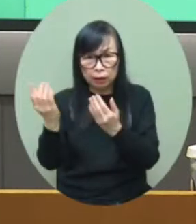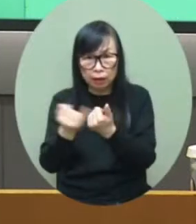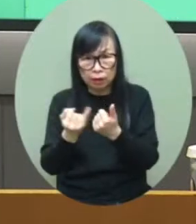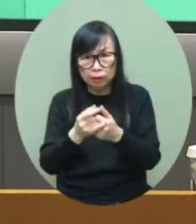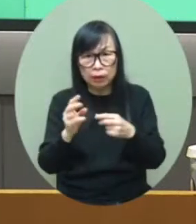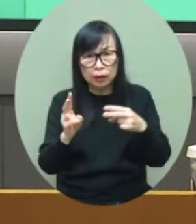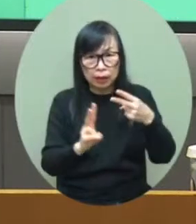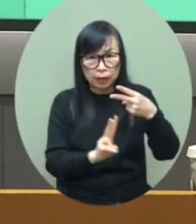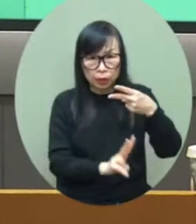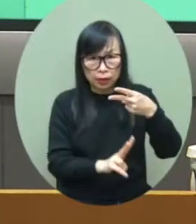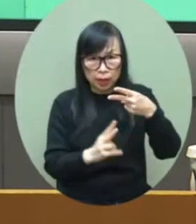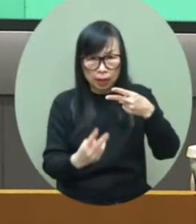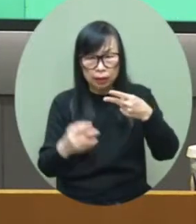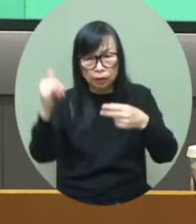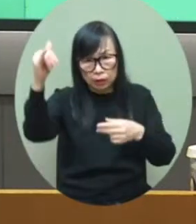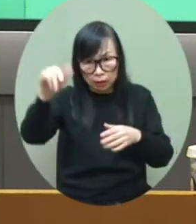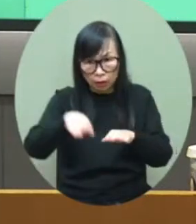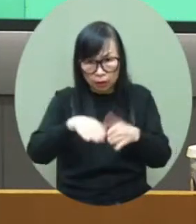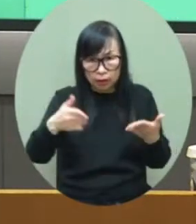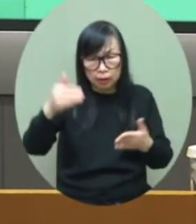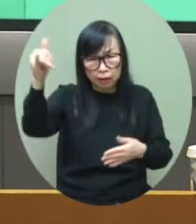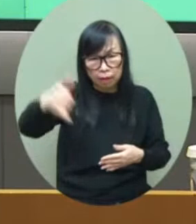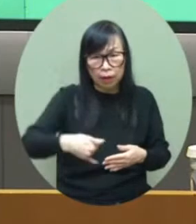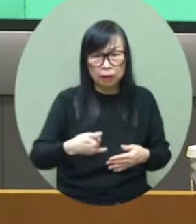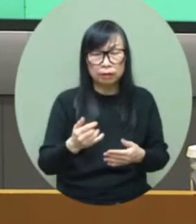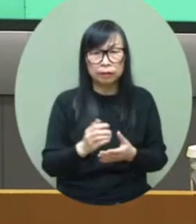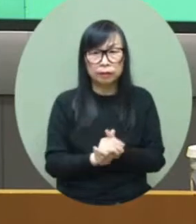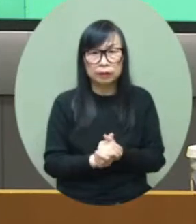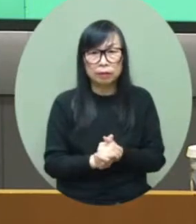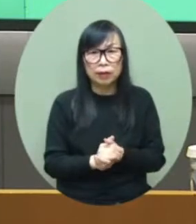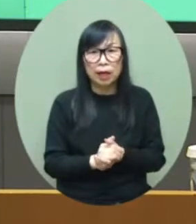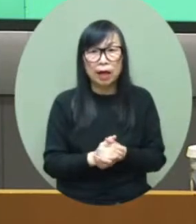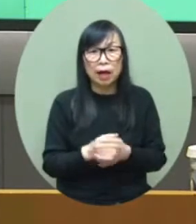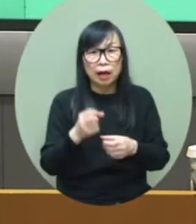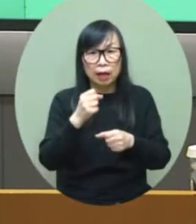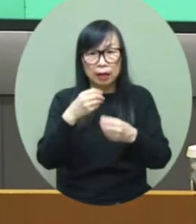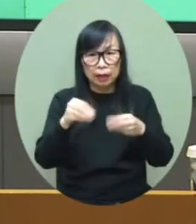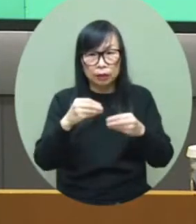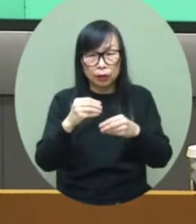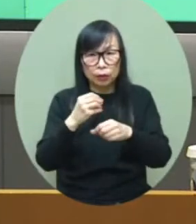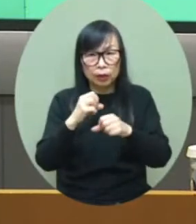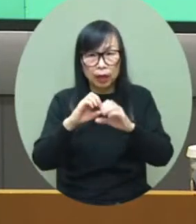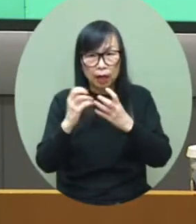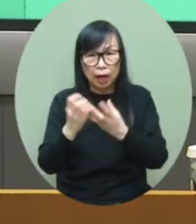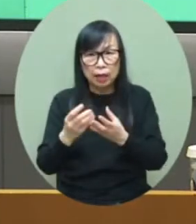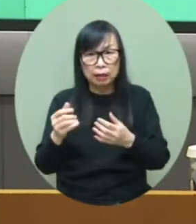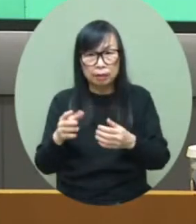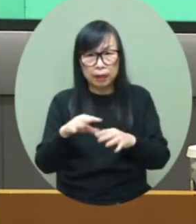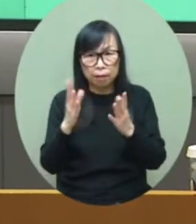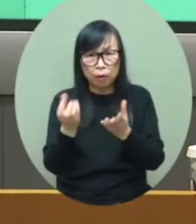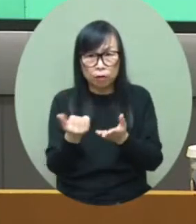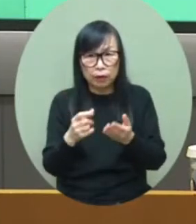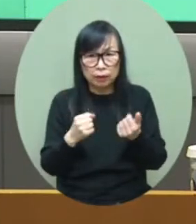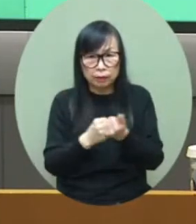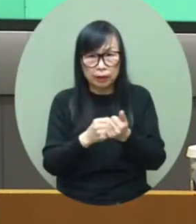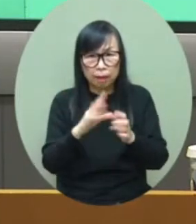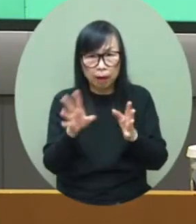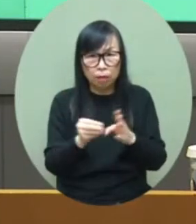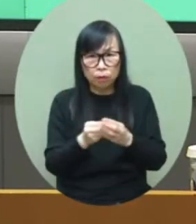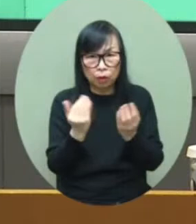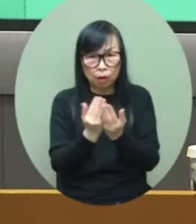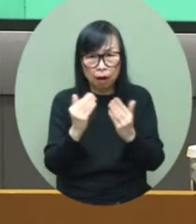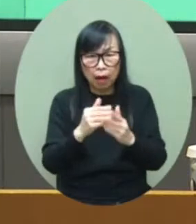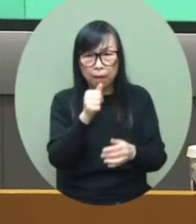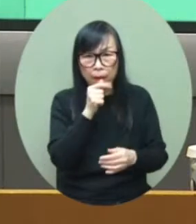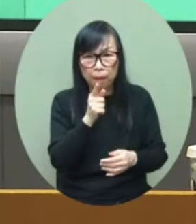also kindergarten students, they will begin to come back to Hong Kong for face-to-face lessons starting the 22nd of February. The